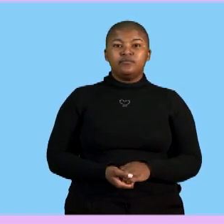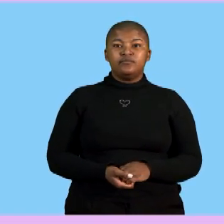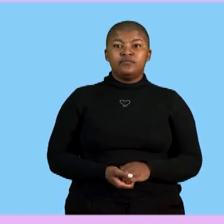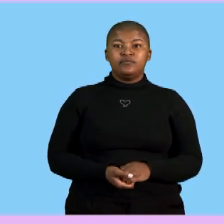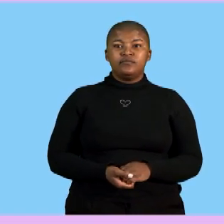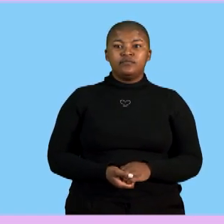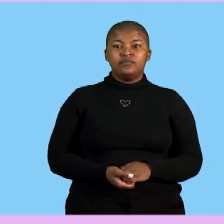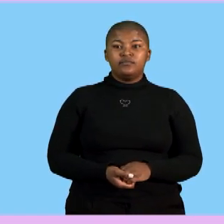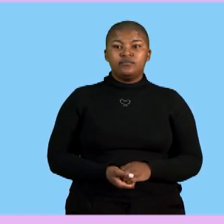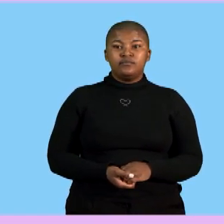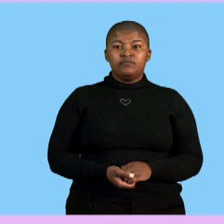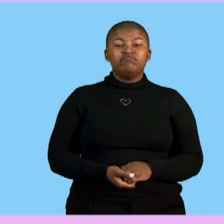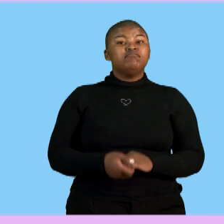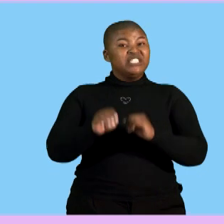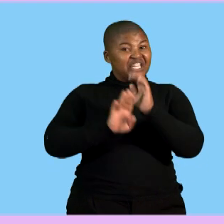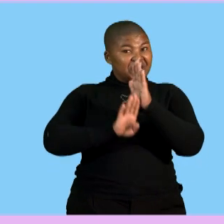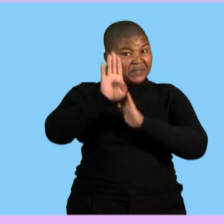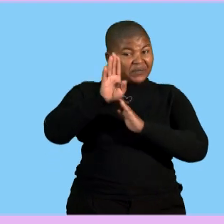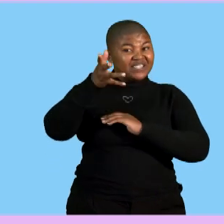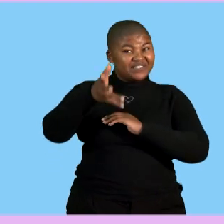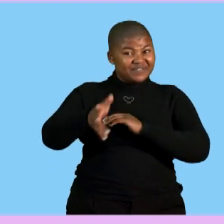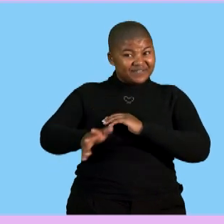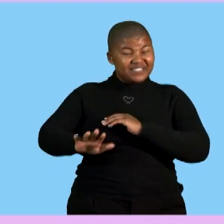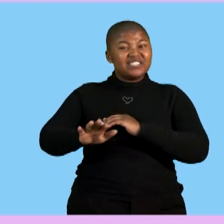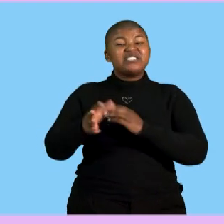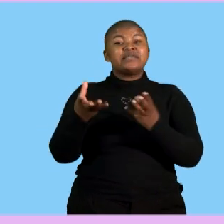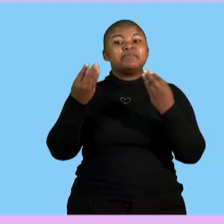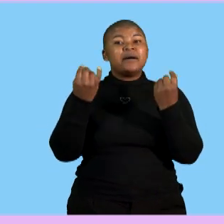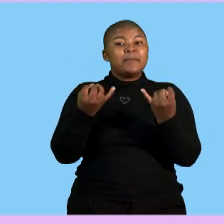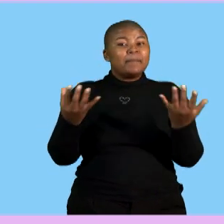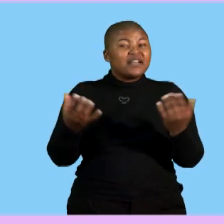And it increased to